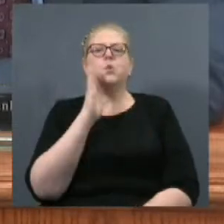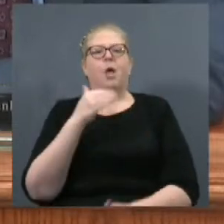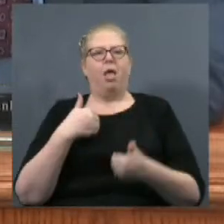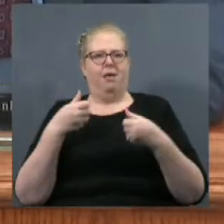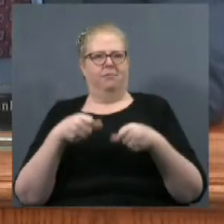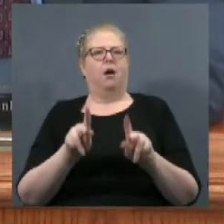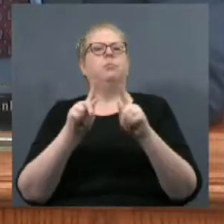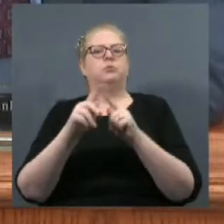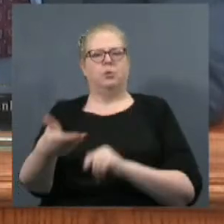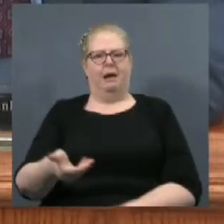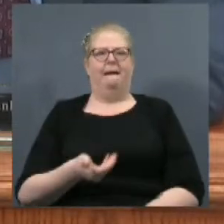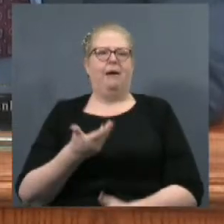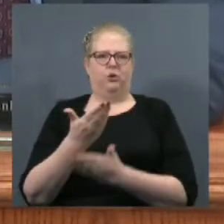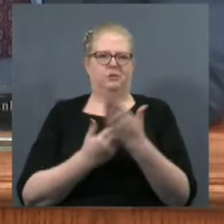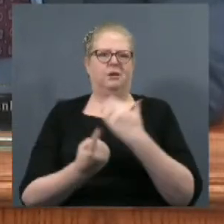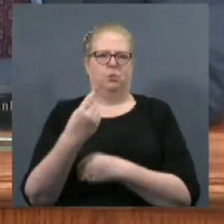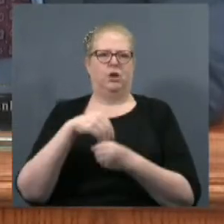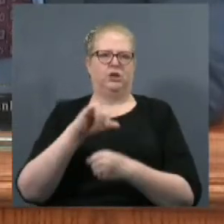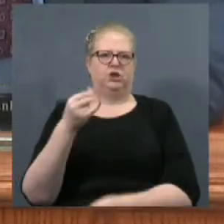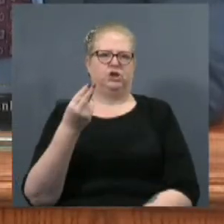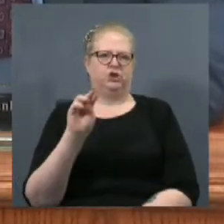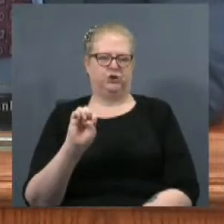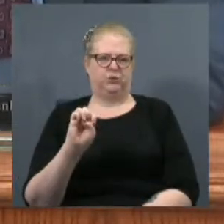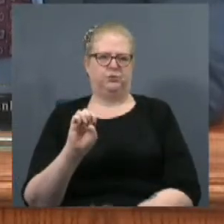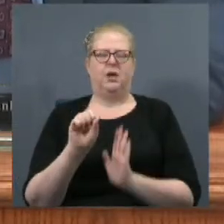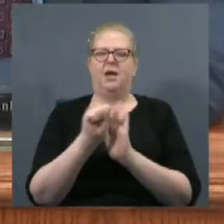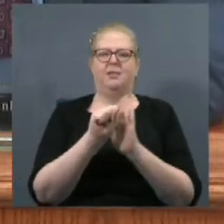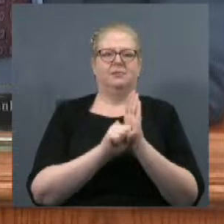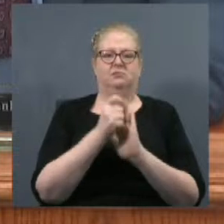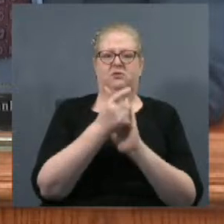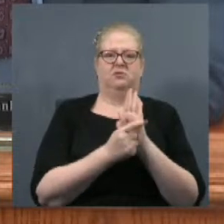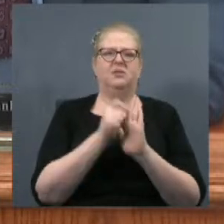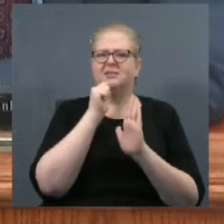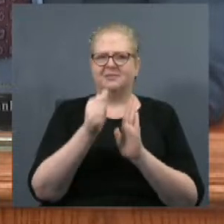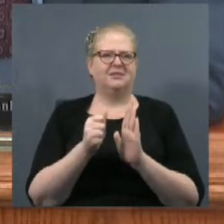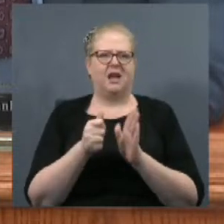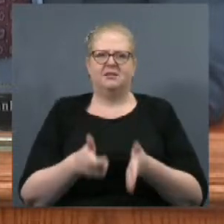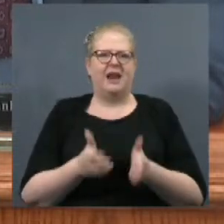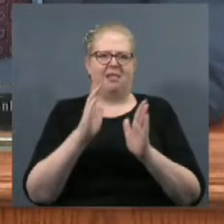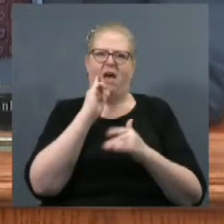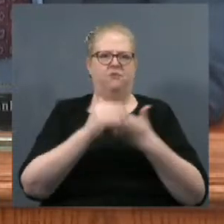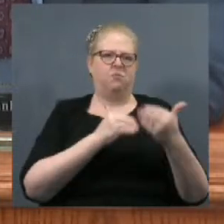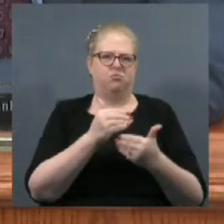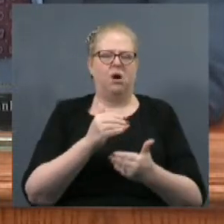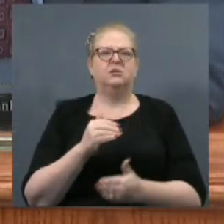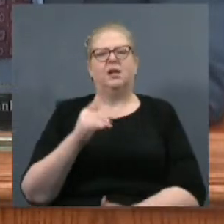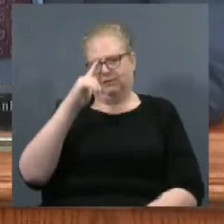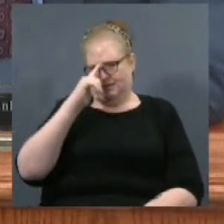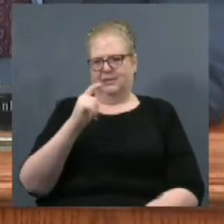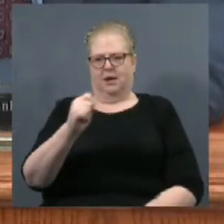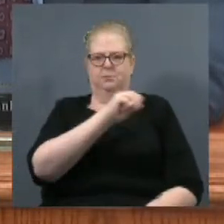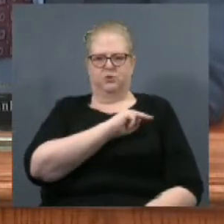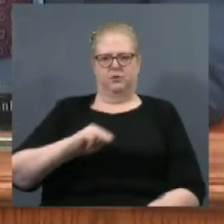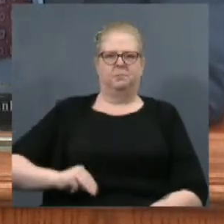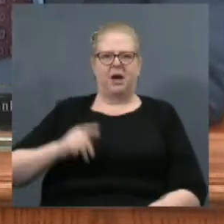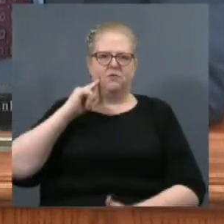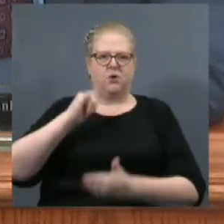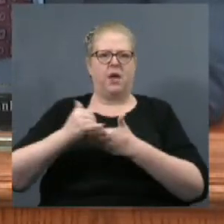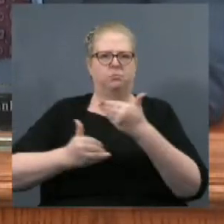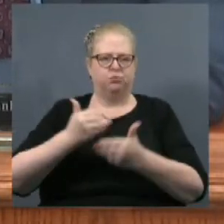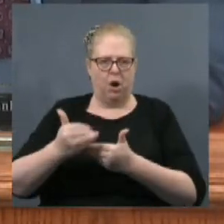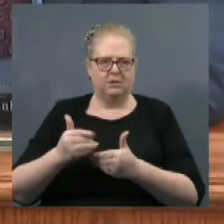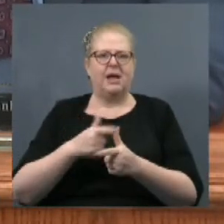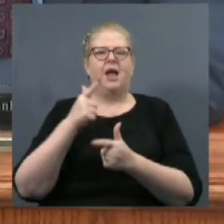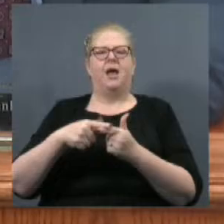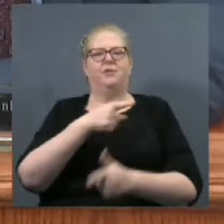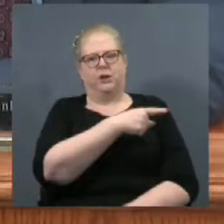someone in June. The statute doesn't allow for a process. It's up to the mayor on the process and the appointment, and up to you all to